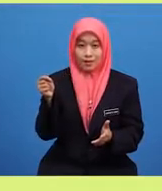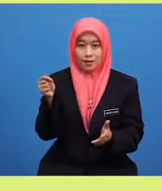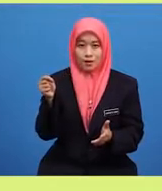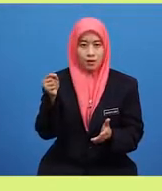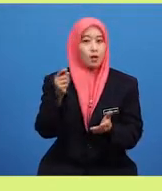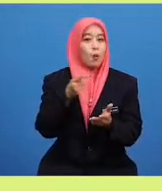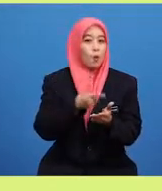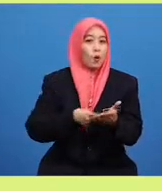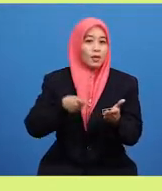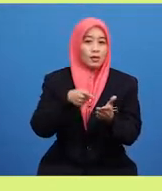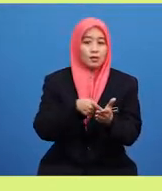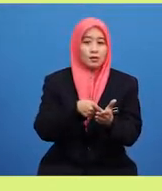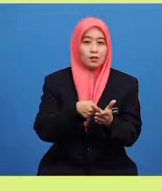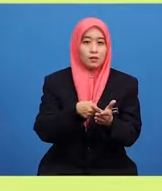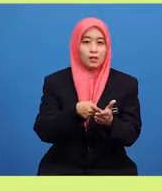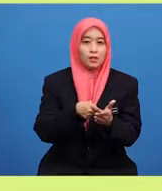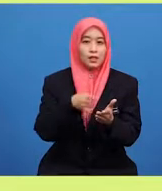What's this?